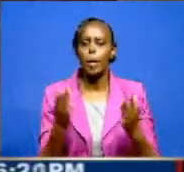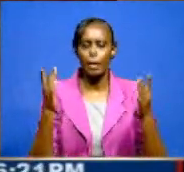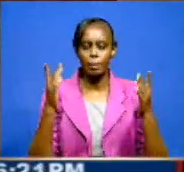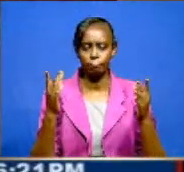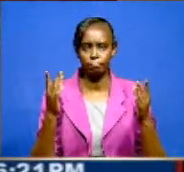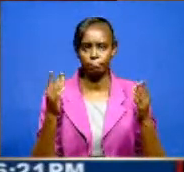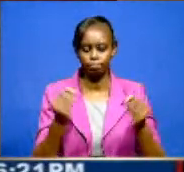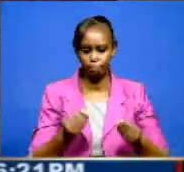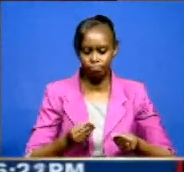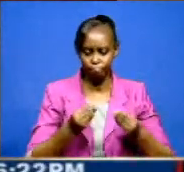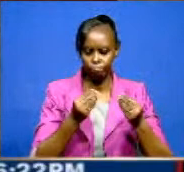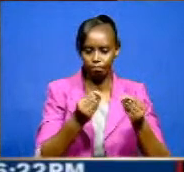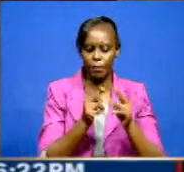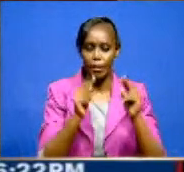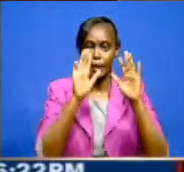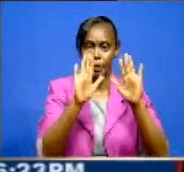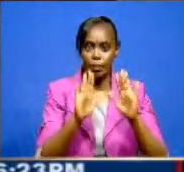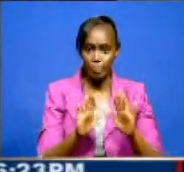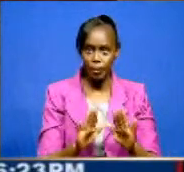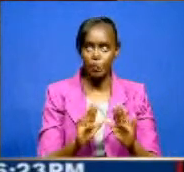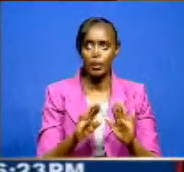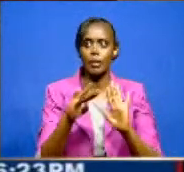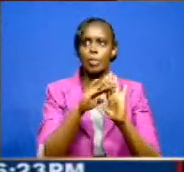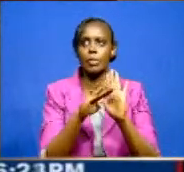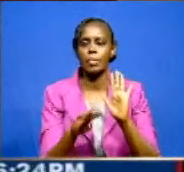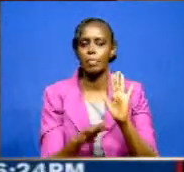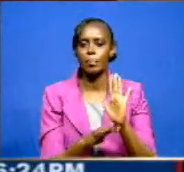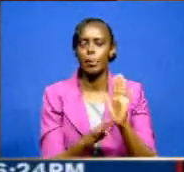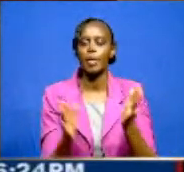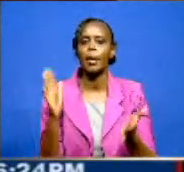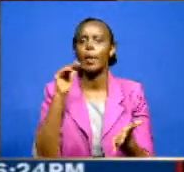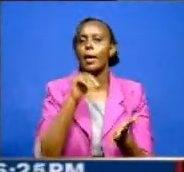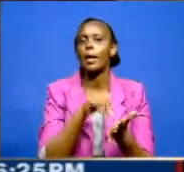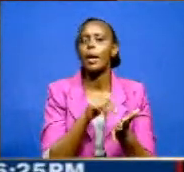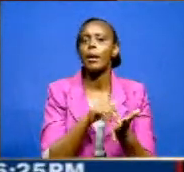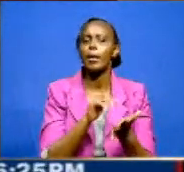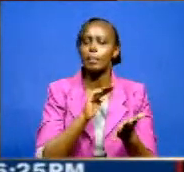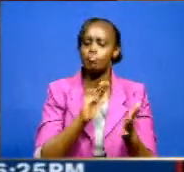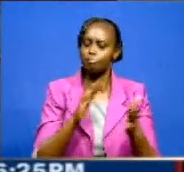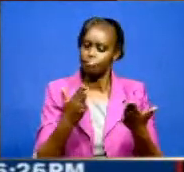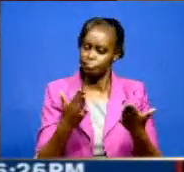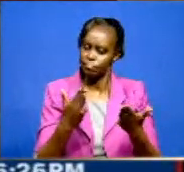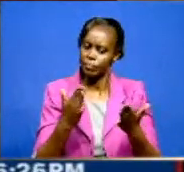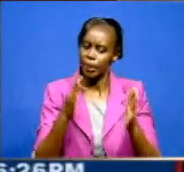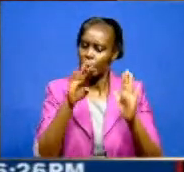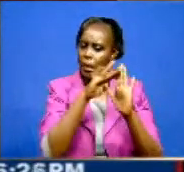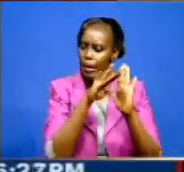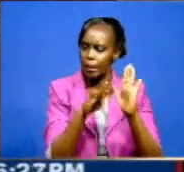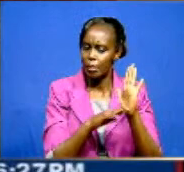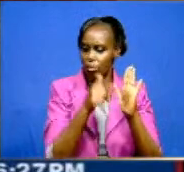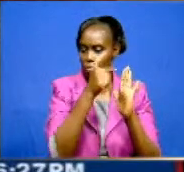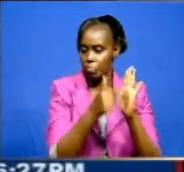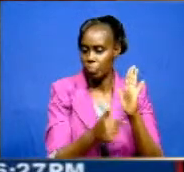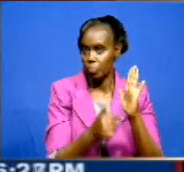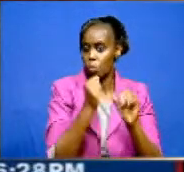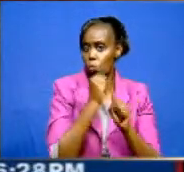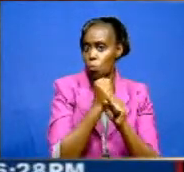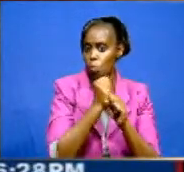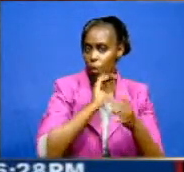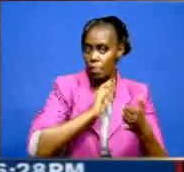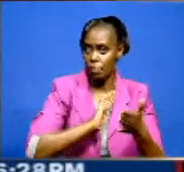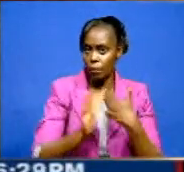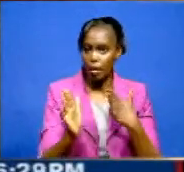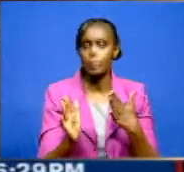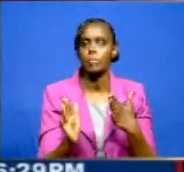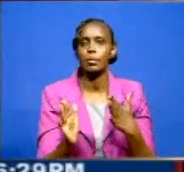this very important statement to, and again the agency, Mr. Speaker, on